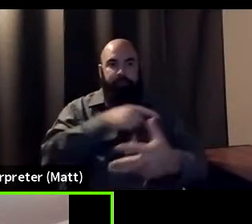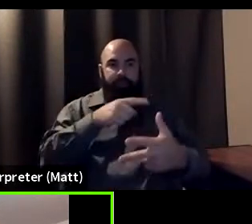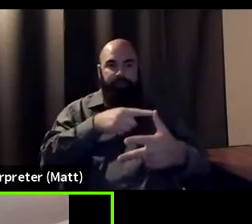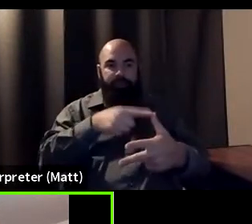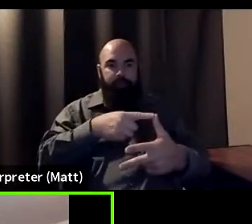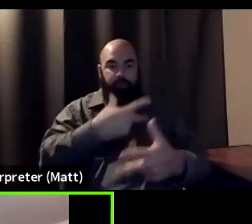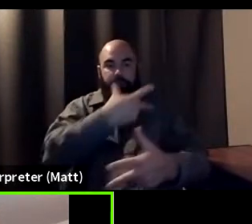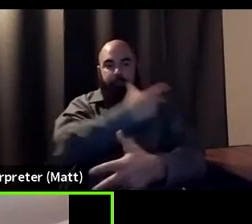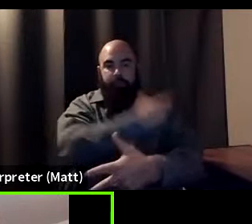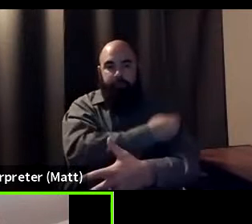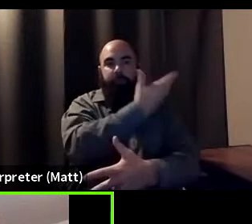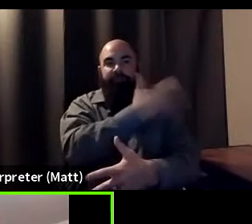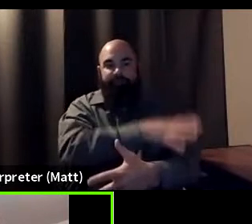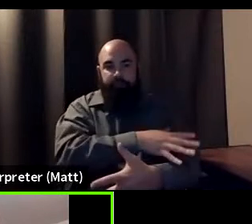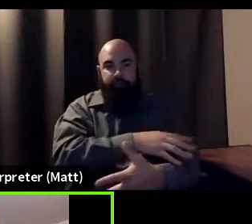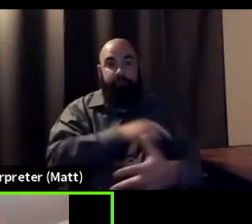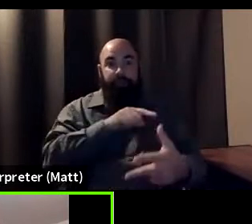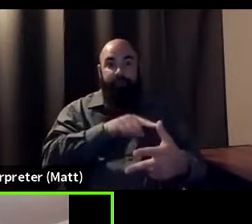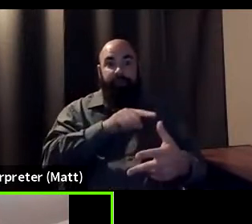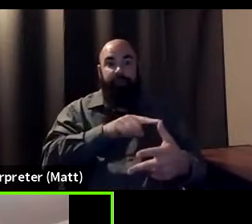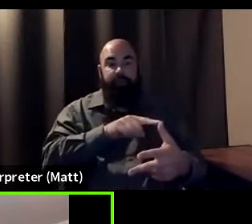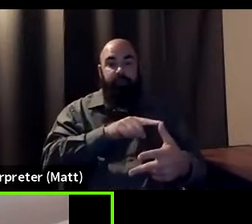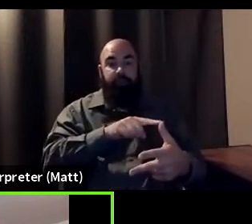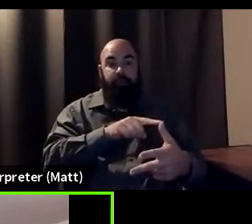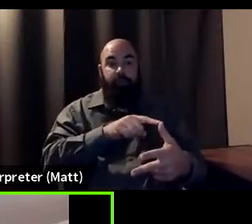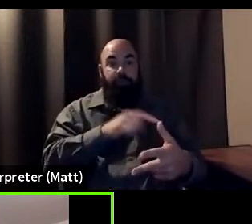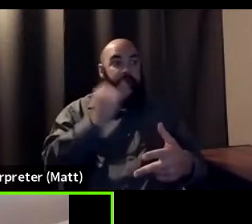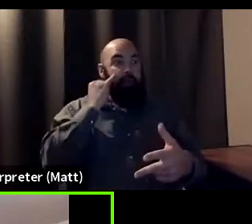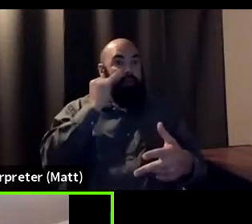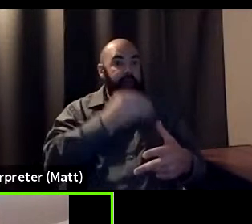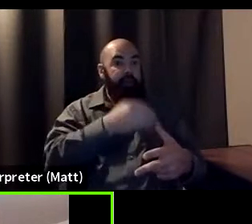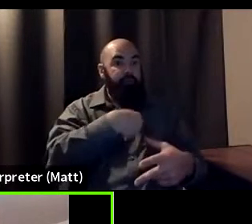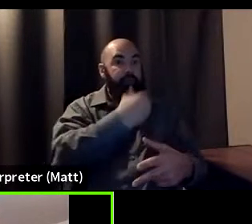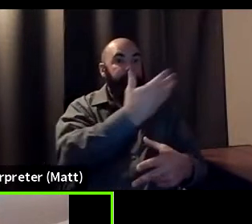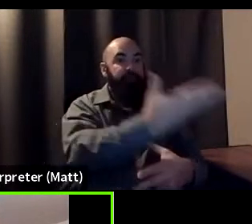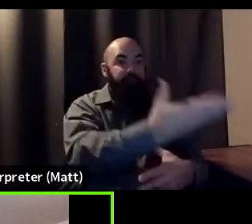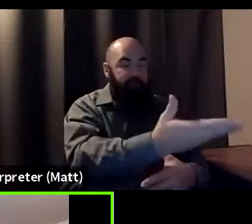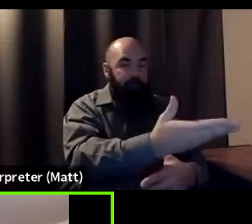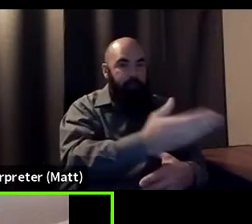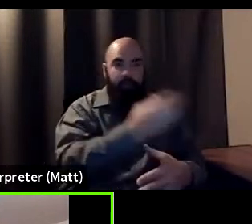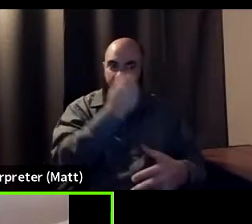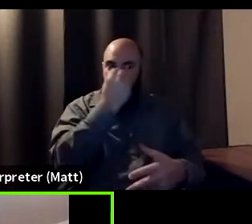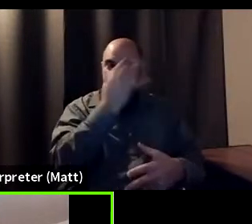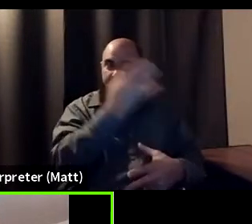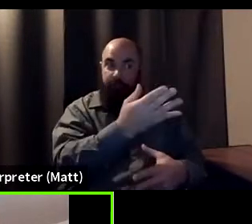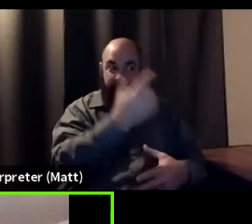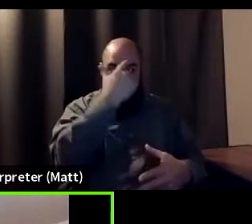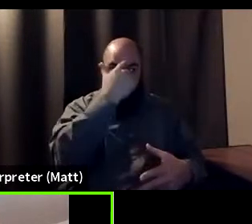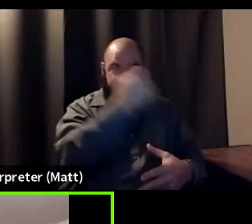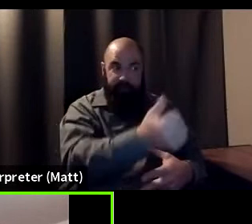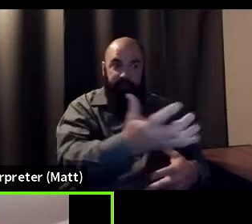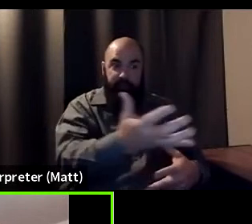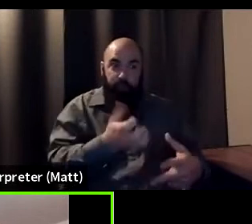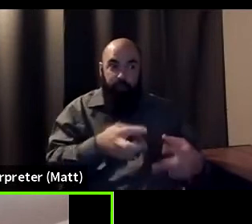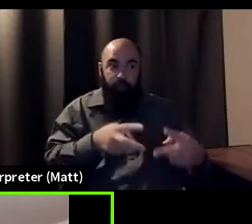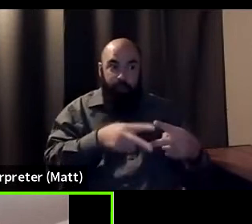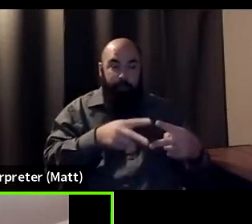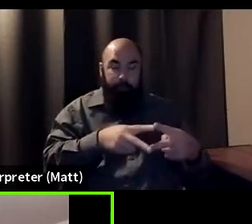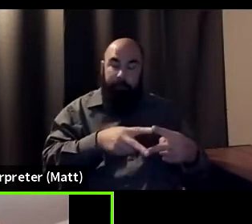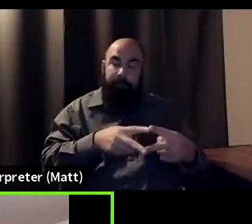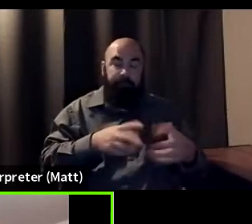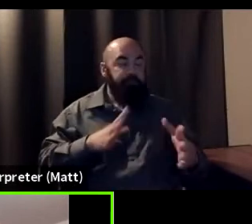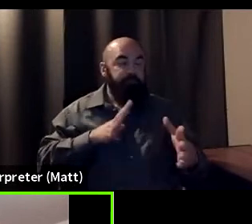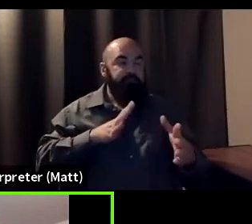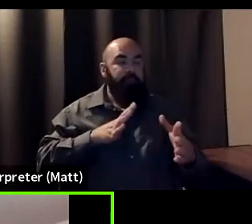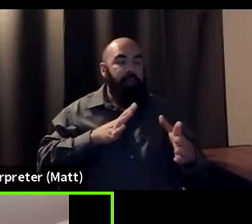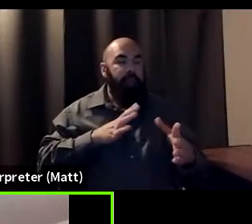When we offer the Johnson & Johnson, we do tell people that if they would prefer to wait for the Moderna or the Pfizer, they can stay on the wait list. They will not lose